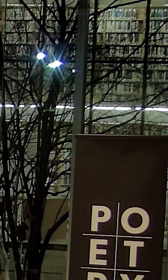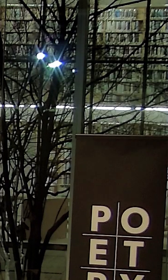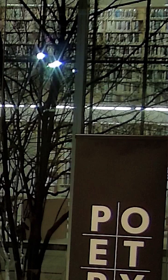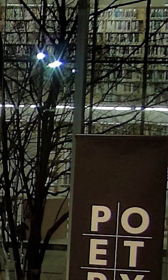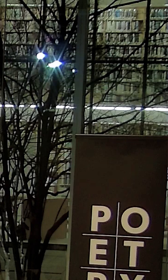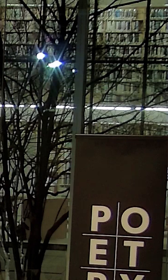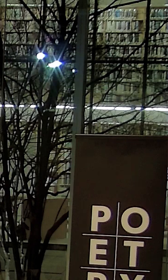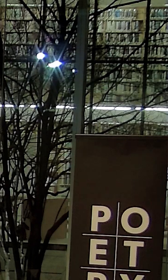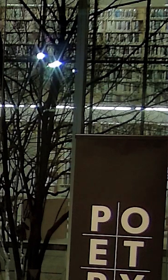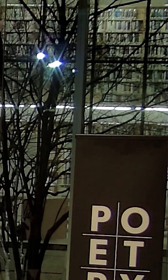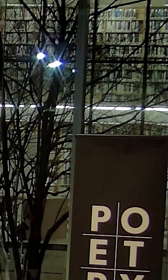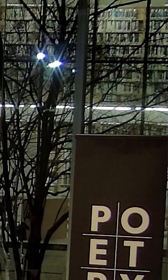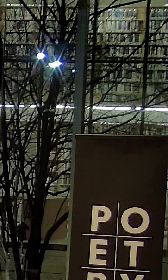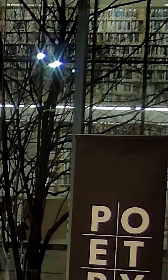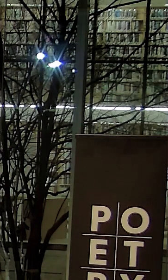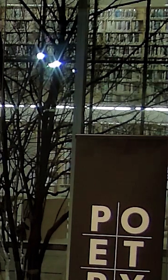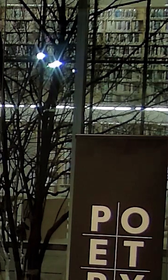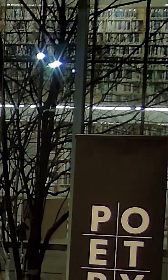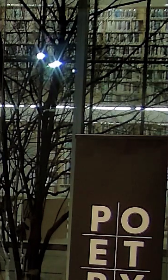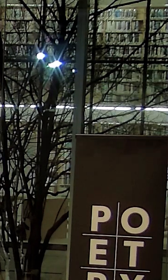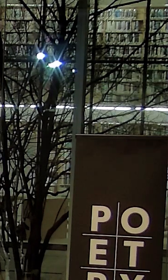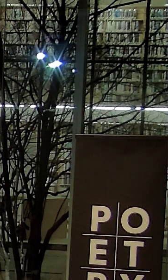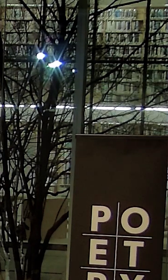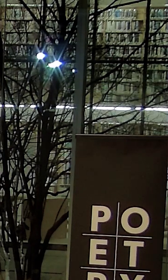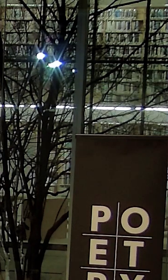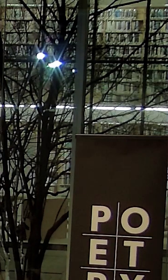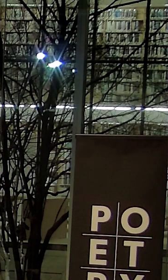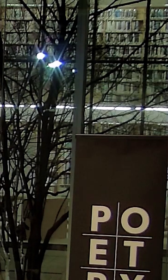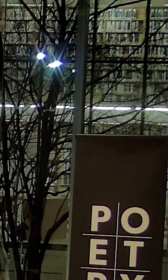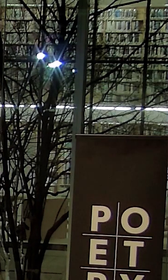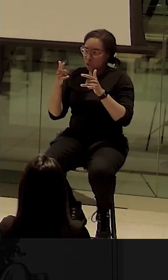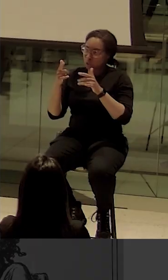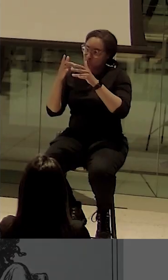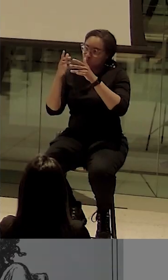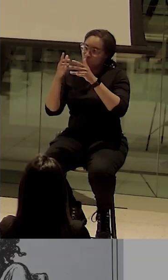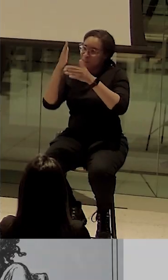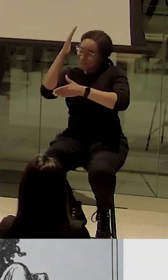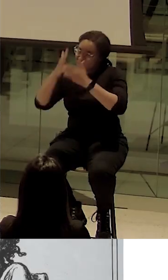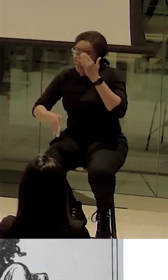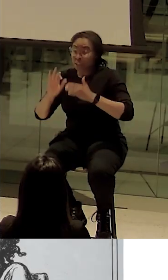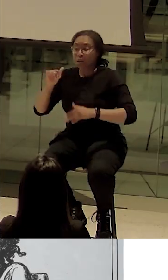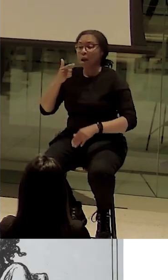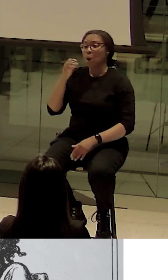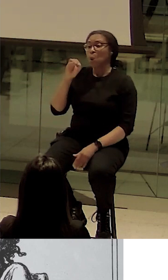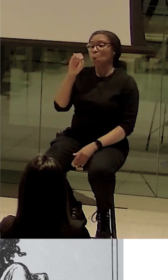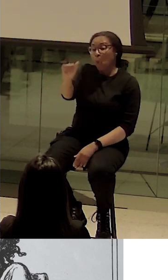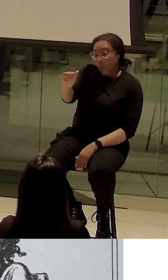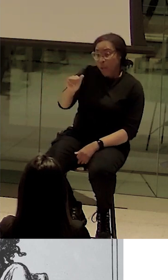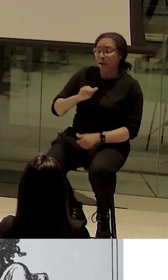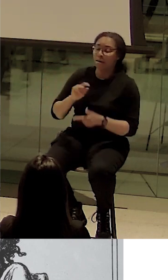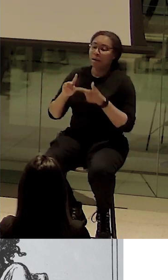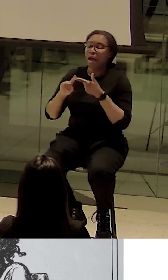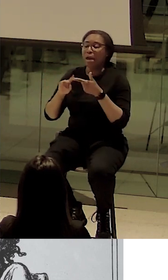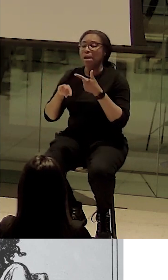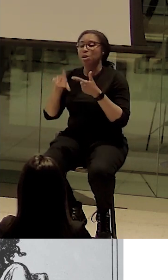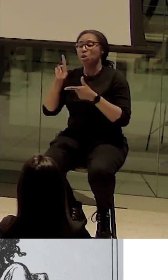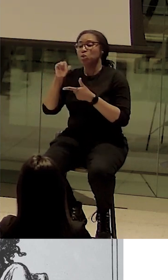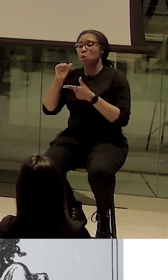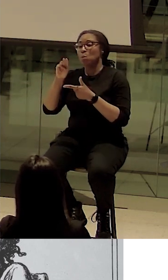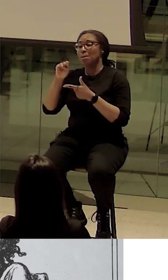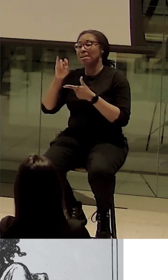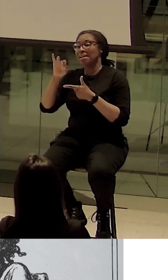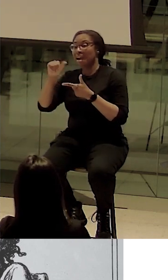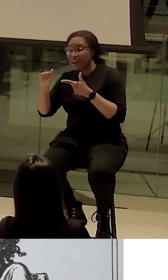stereotypes. In the wall text, you'll see that we reference Goya and Daumier. So there's this sort of history, of course,